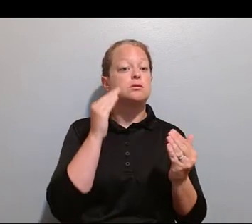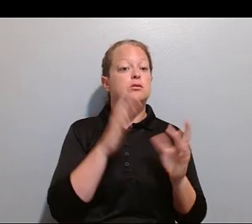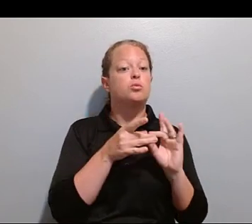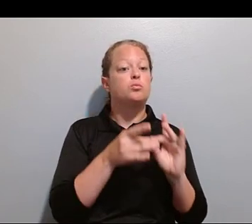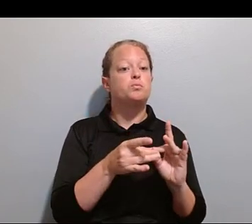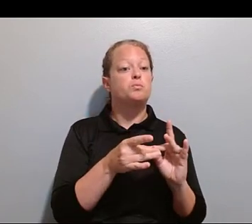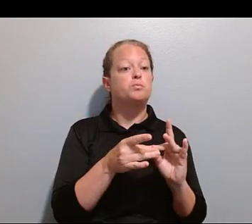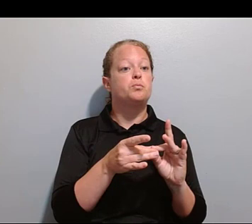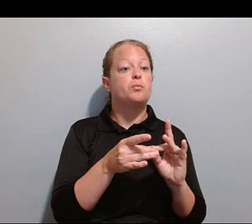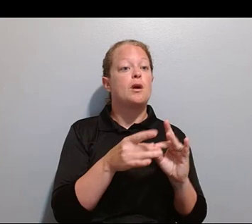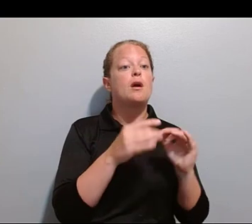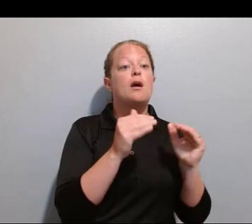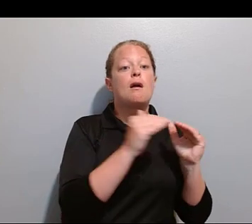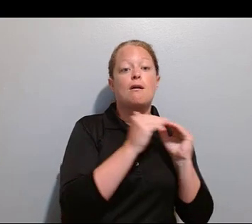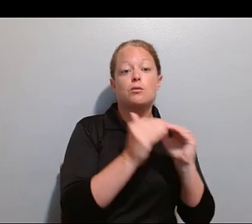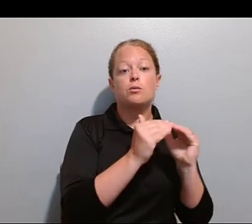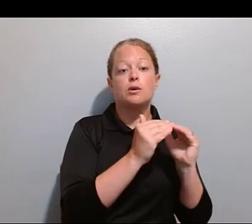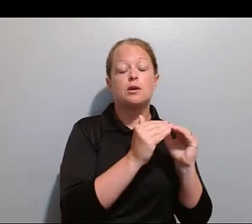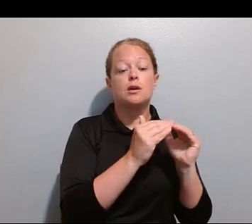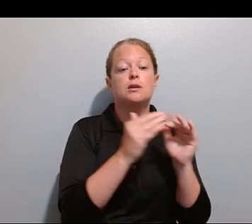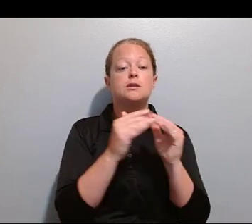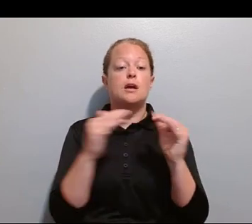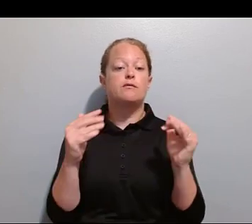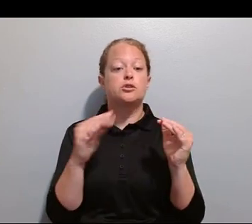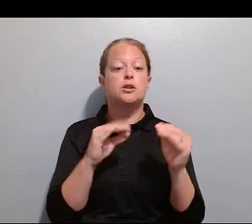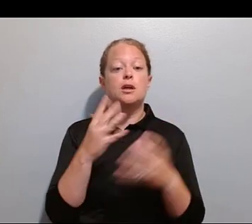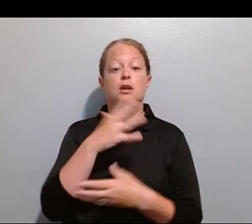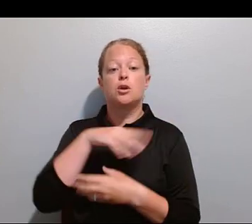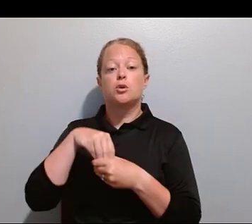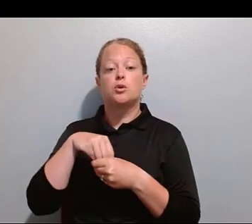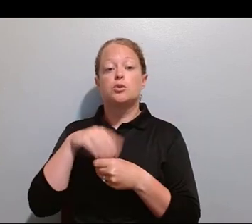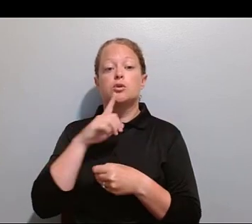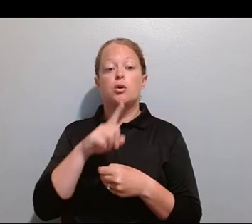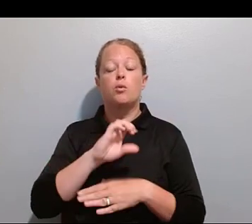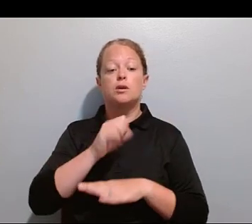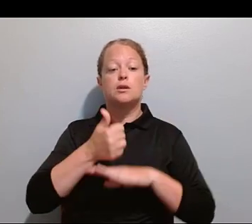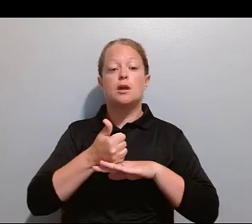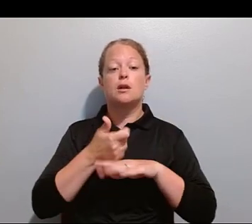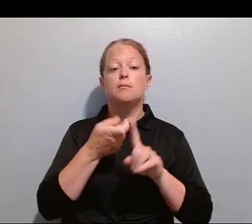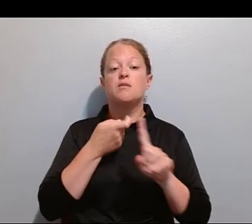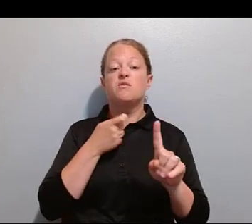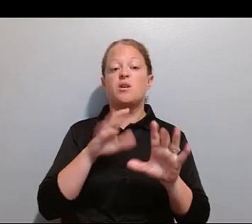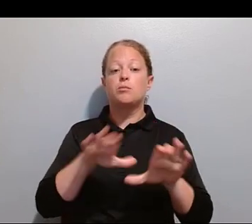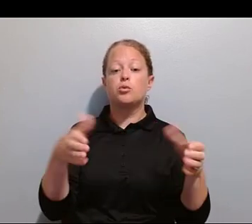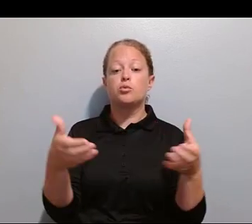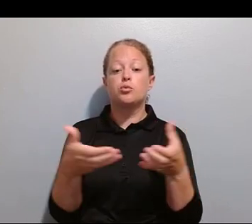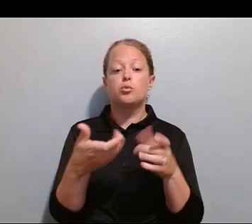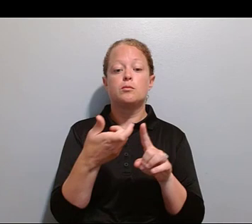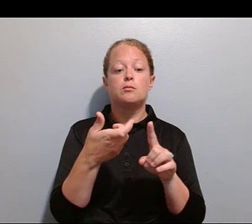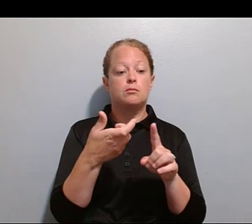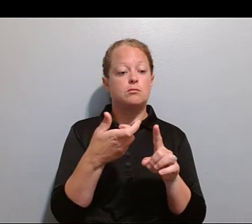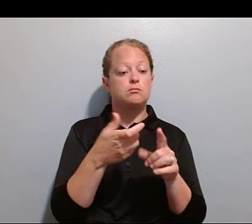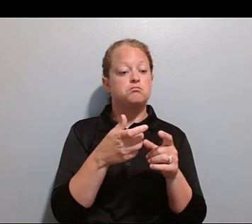was conceived in part with a consulting group with Denise McQuaig and